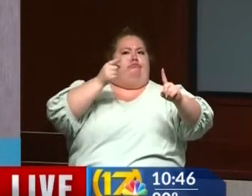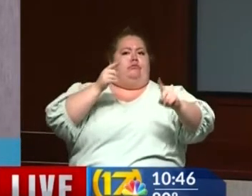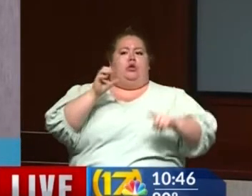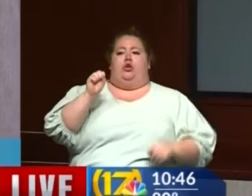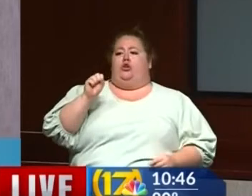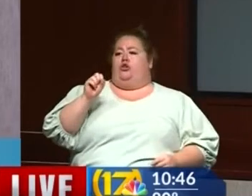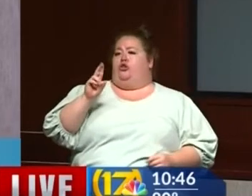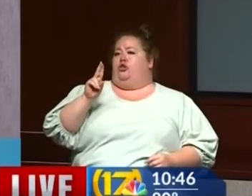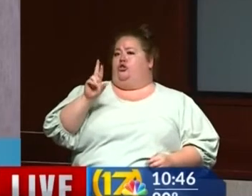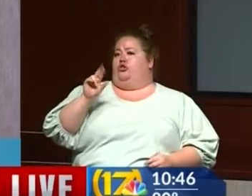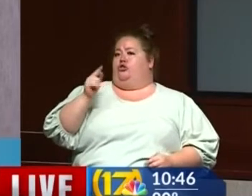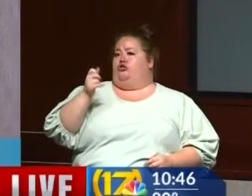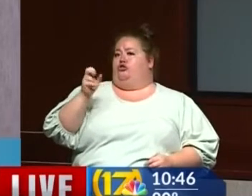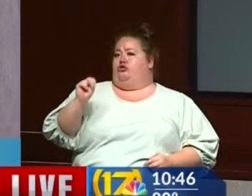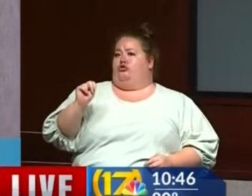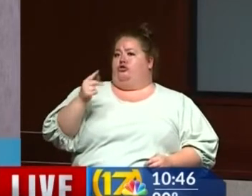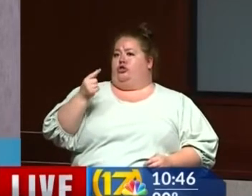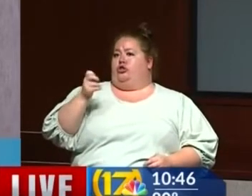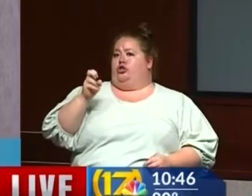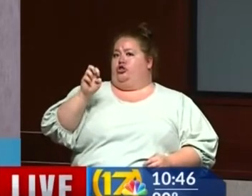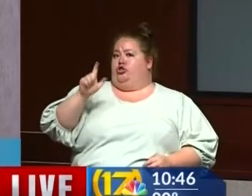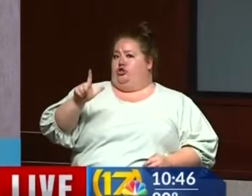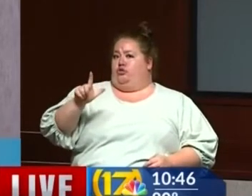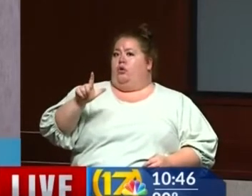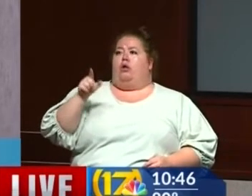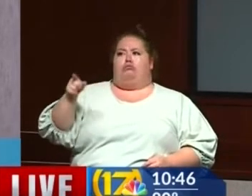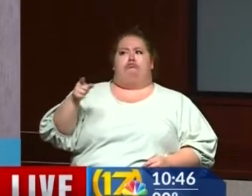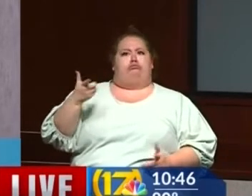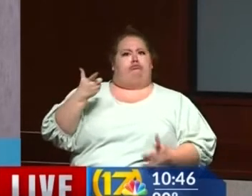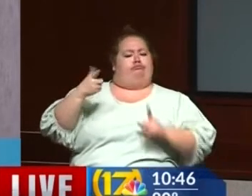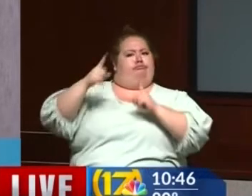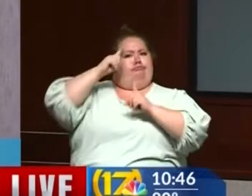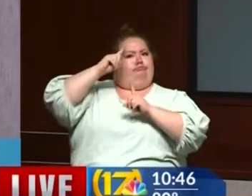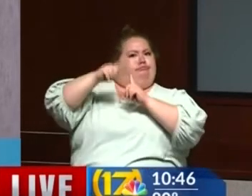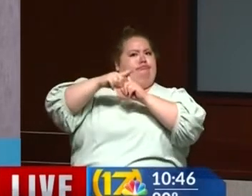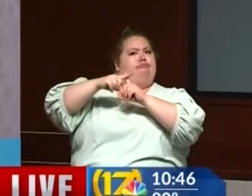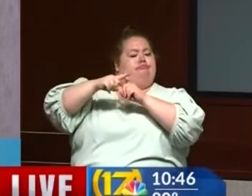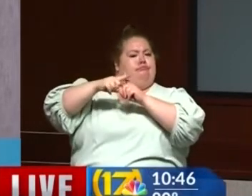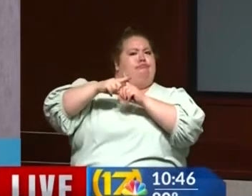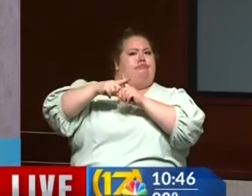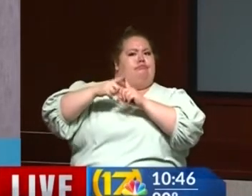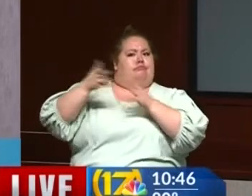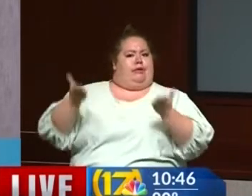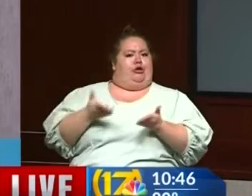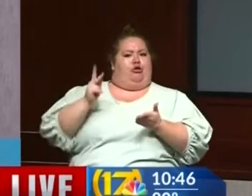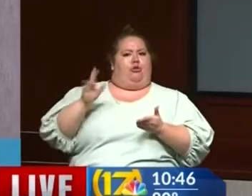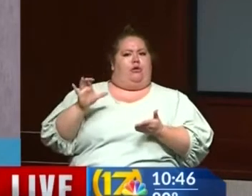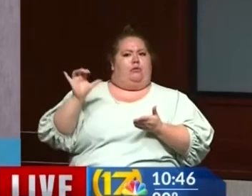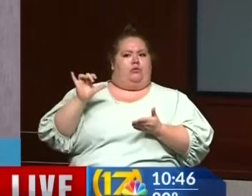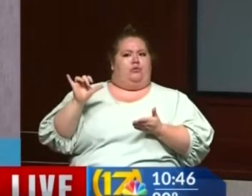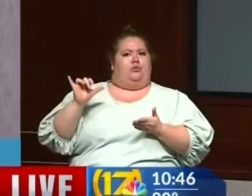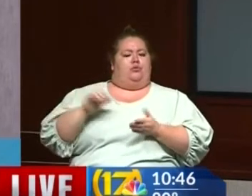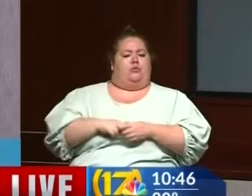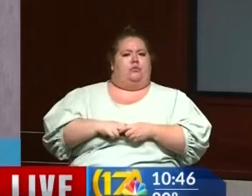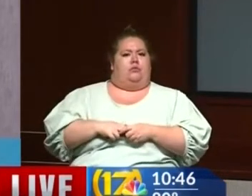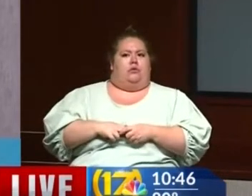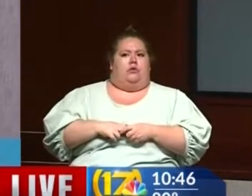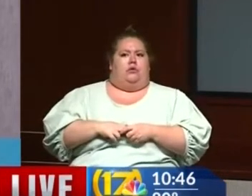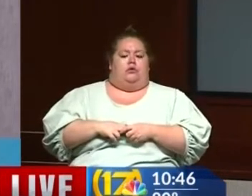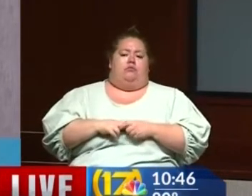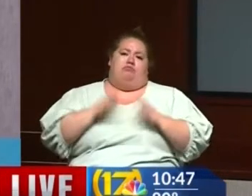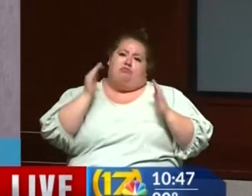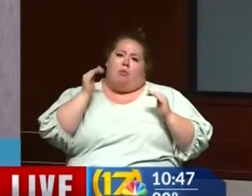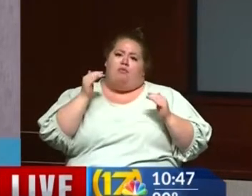good amount of optimism about where we are going and where we've been. So we're hopeful with continued